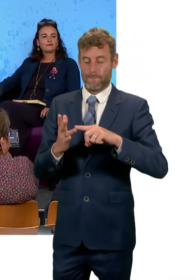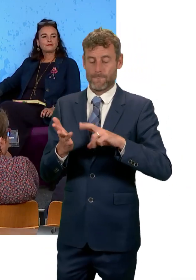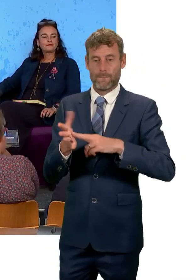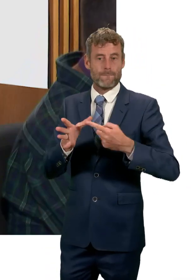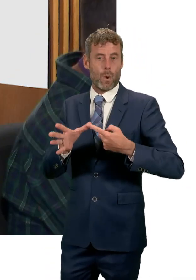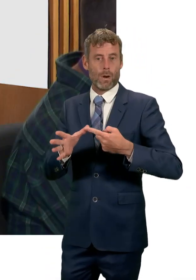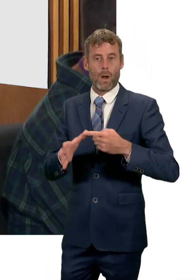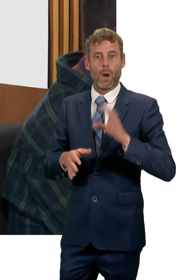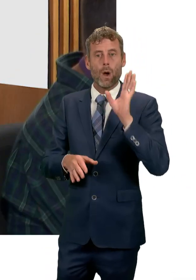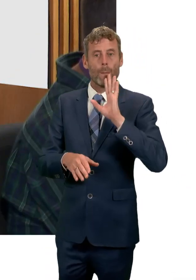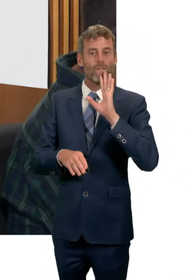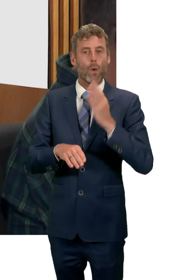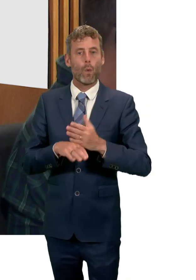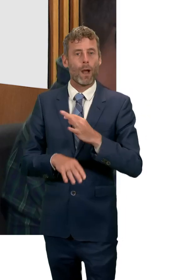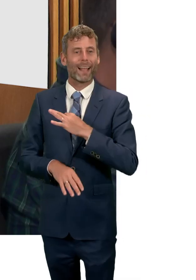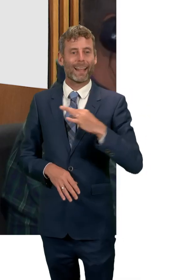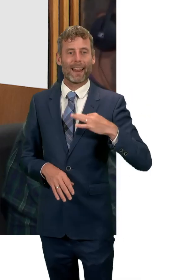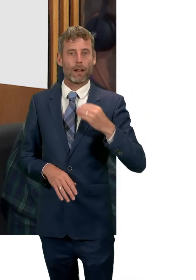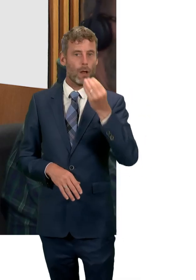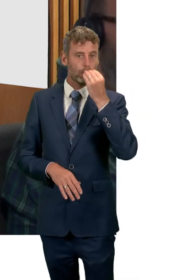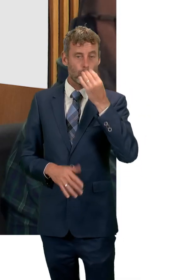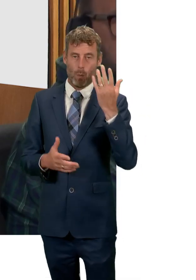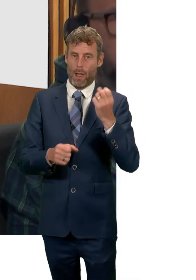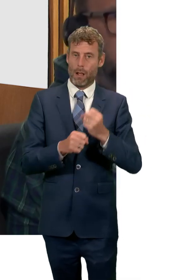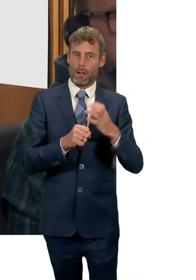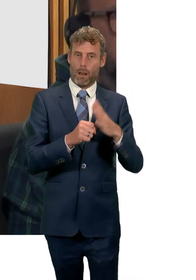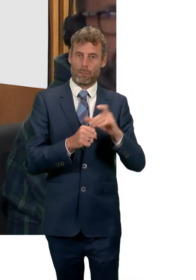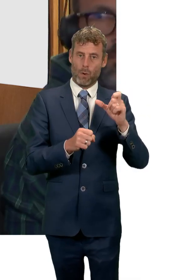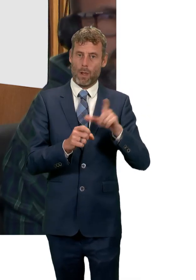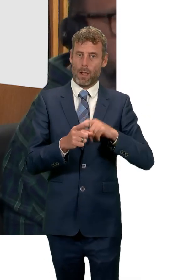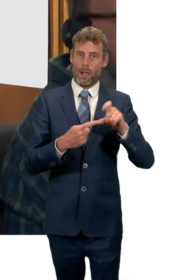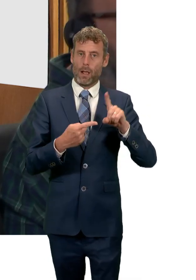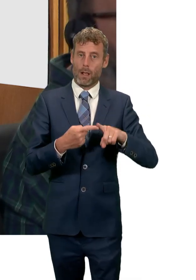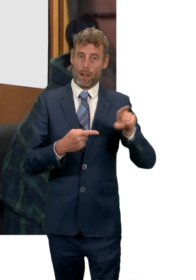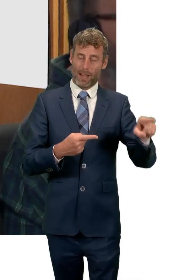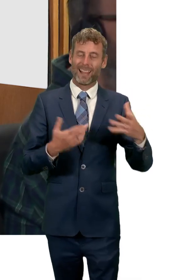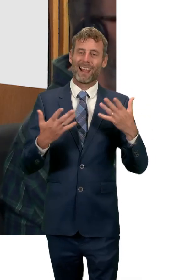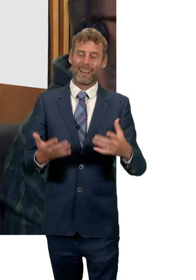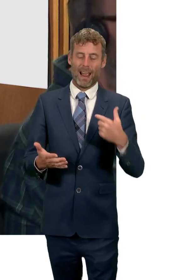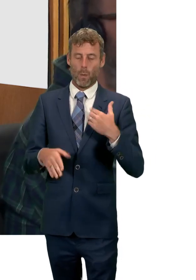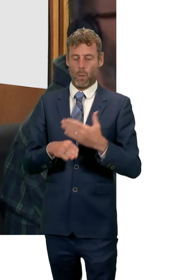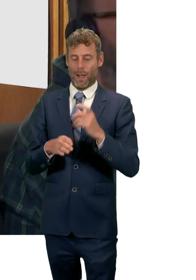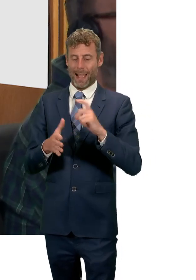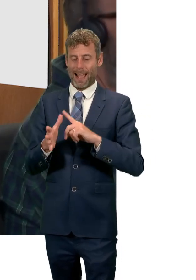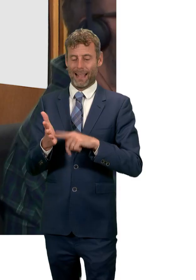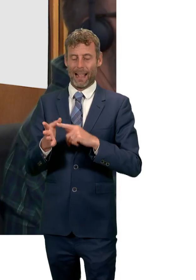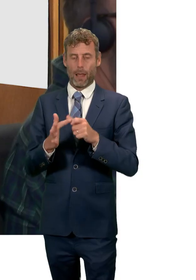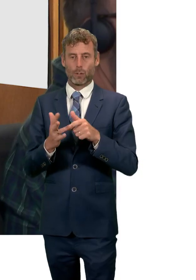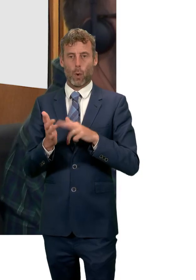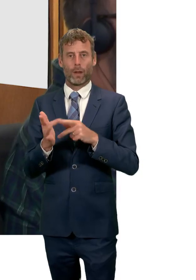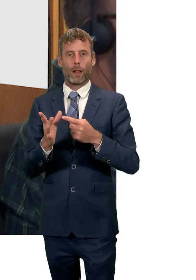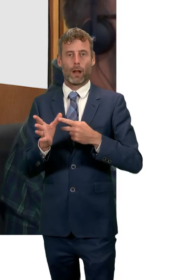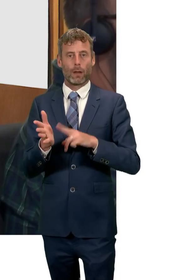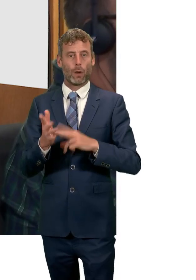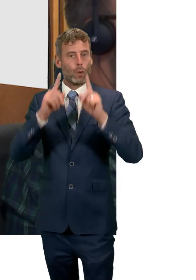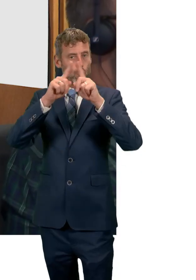previously worked as a clinical dietitian in Greater Glasgow and Clyde and currently working in Caledonian University. I was quite shocked when you said you thought there